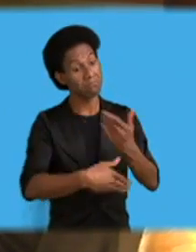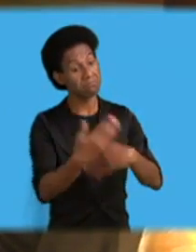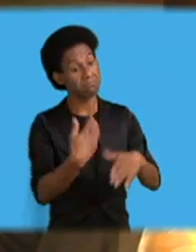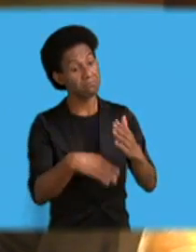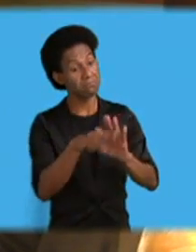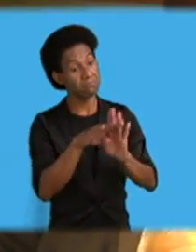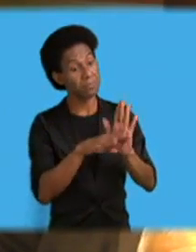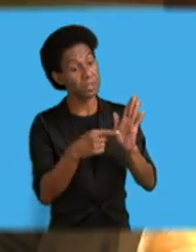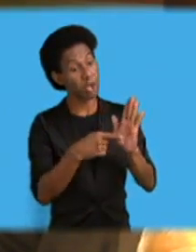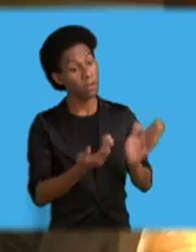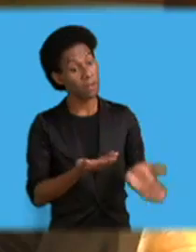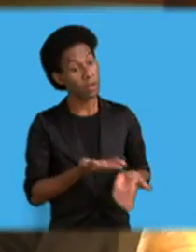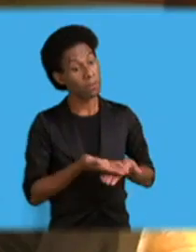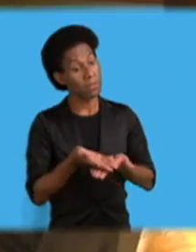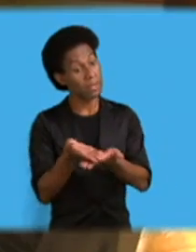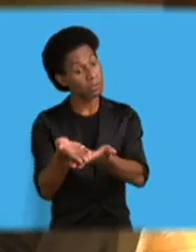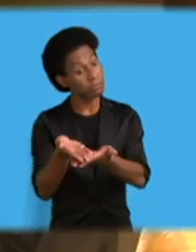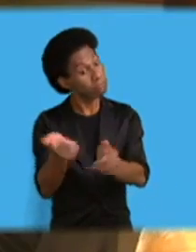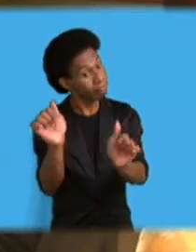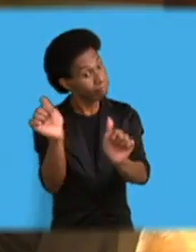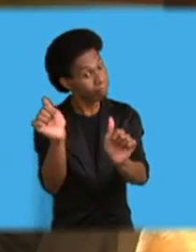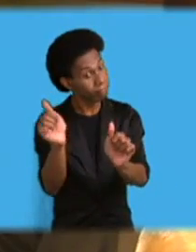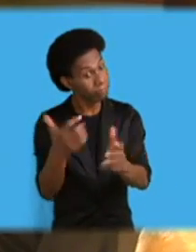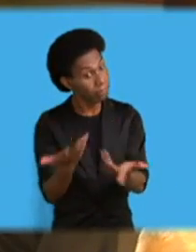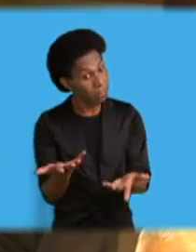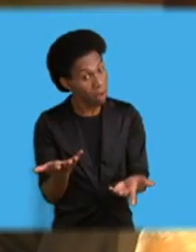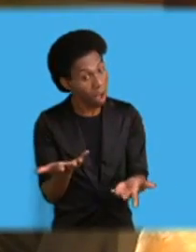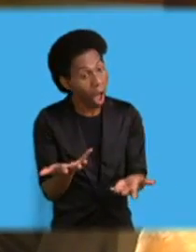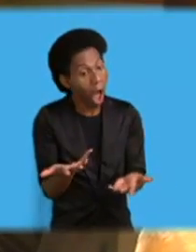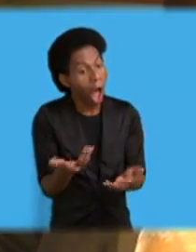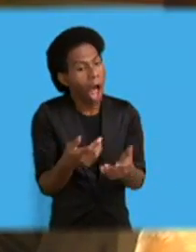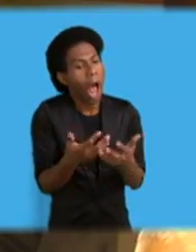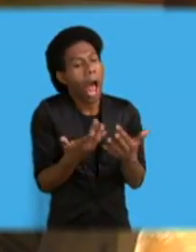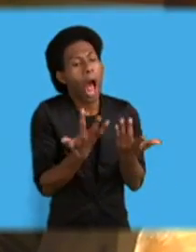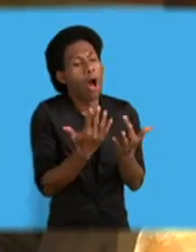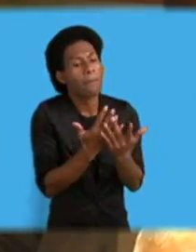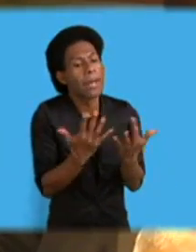has been implemented and how many acres so far has been replanted?